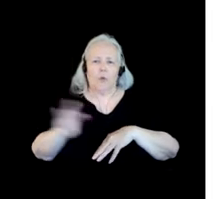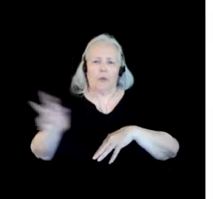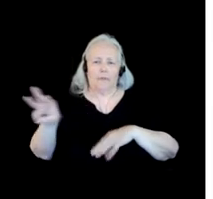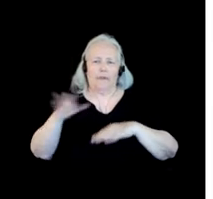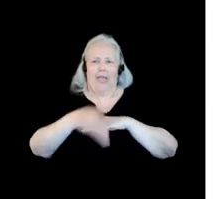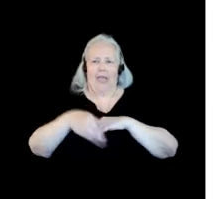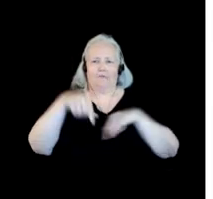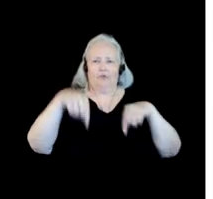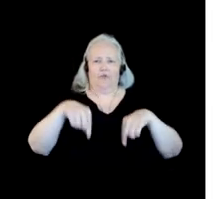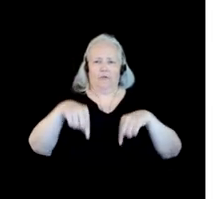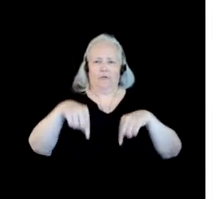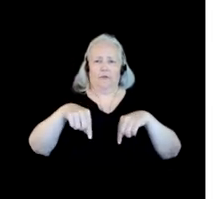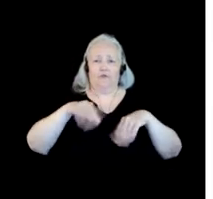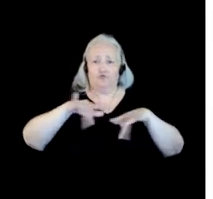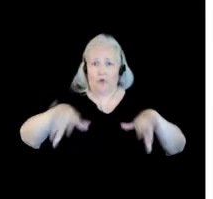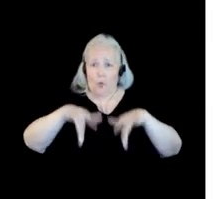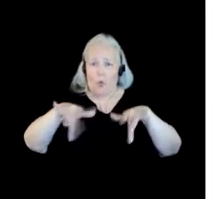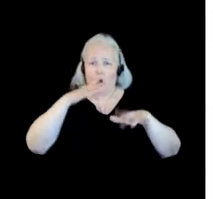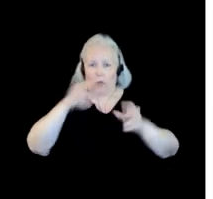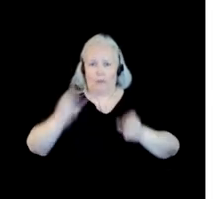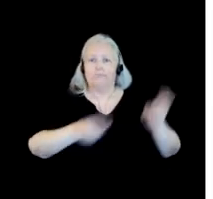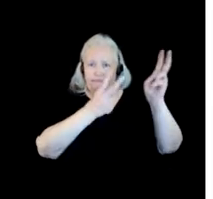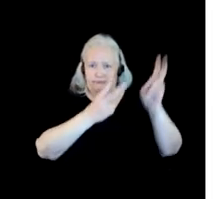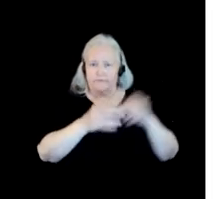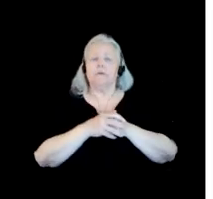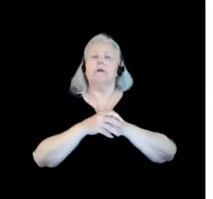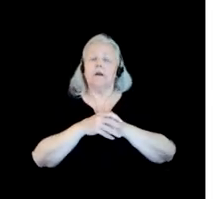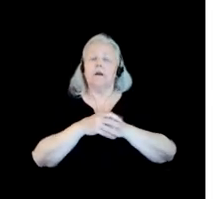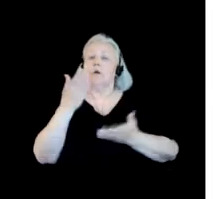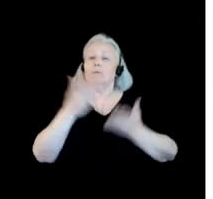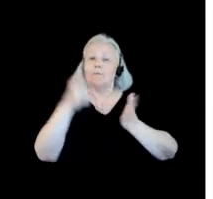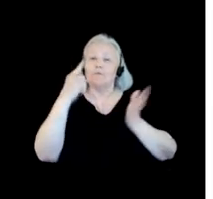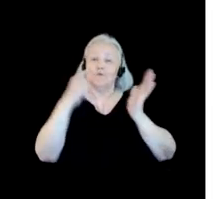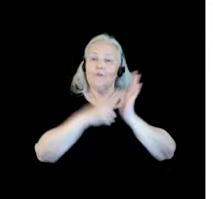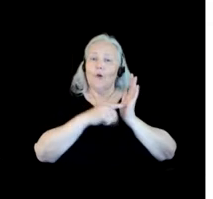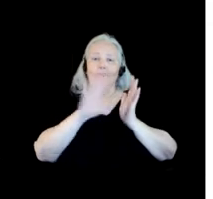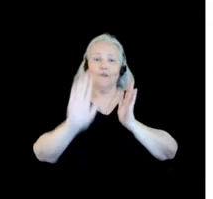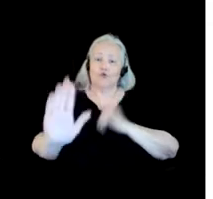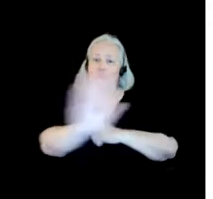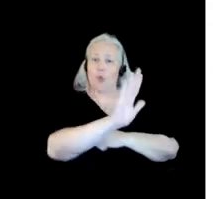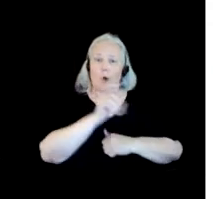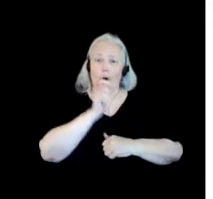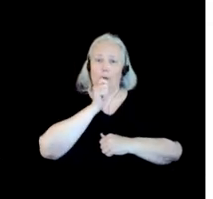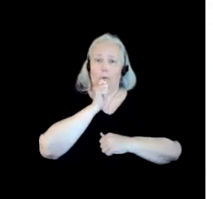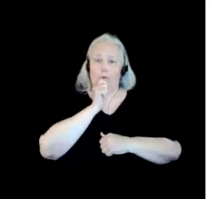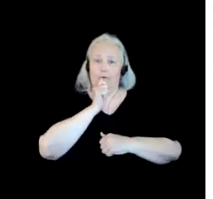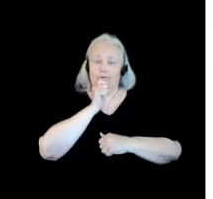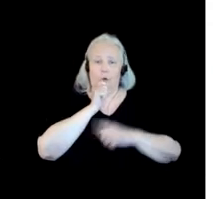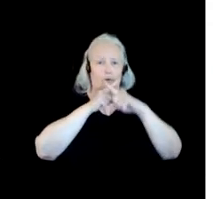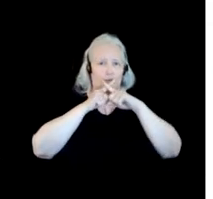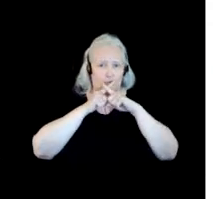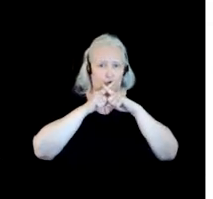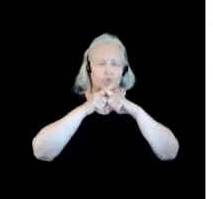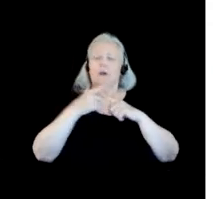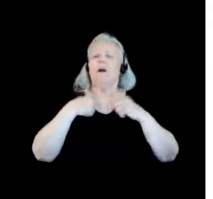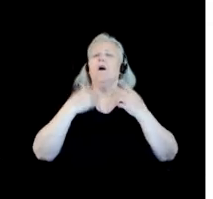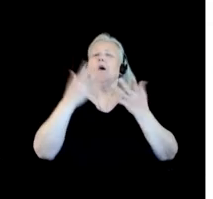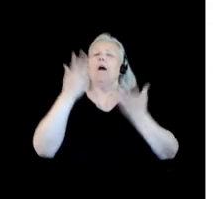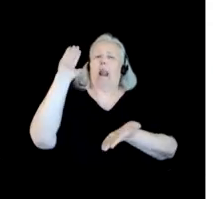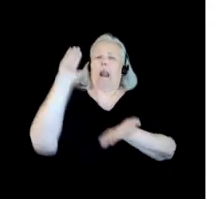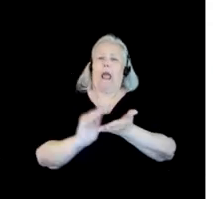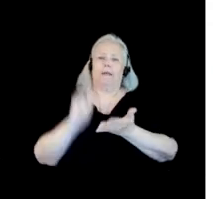is uploaded. Also, you may have noticed that your microphones are muted. This is so that we don't get miscellaneous background